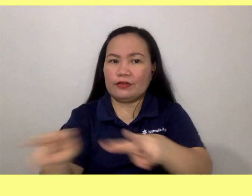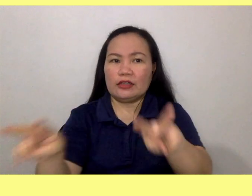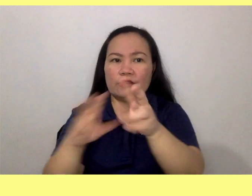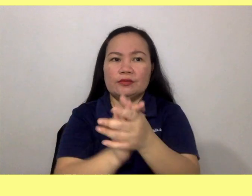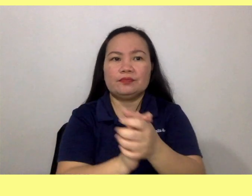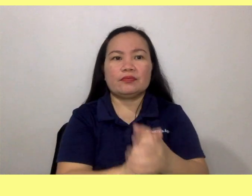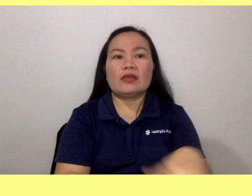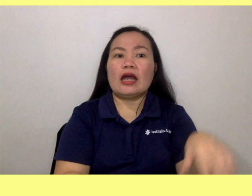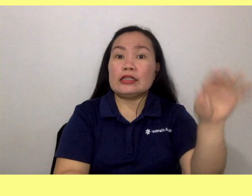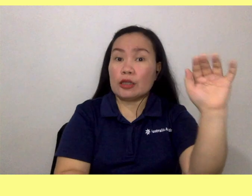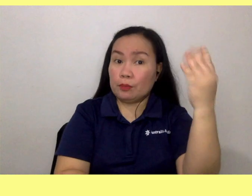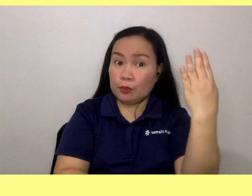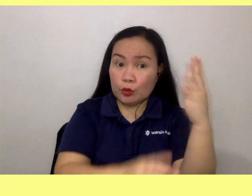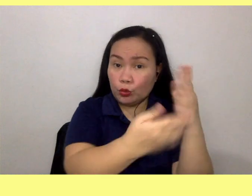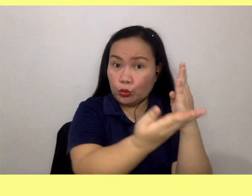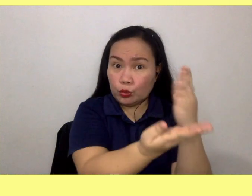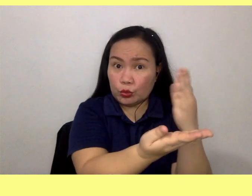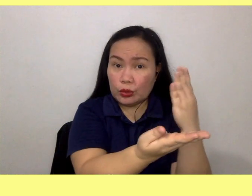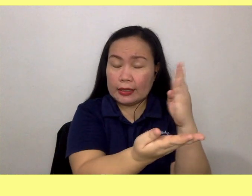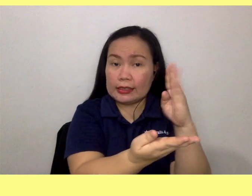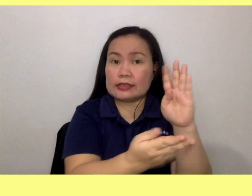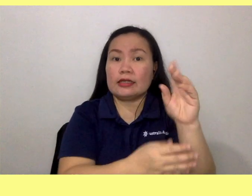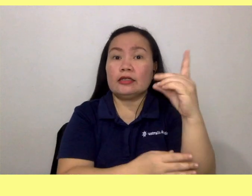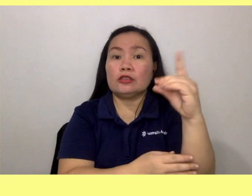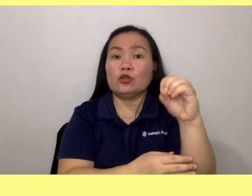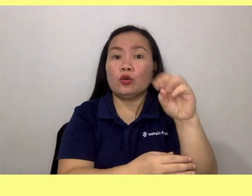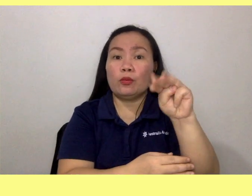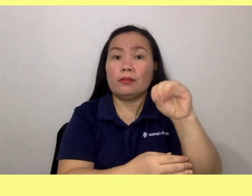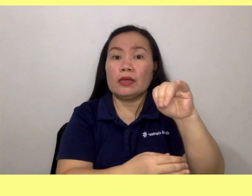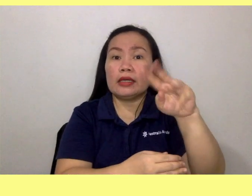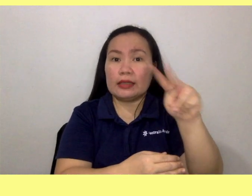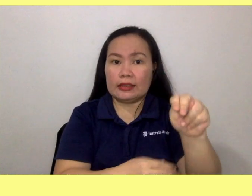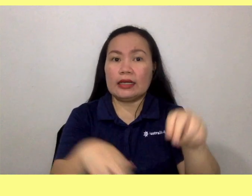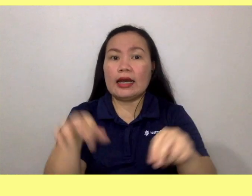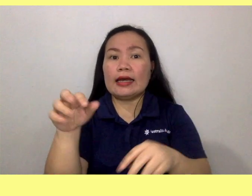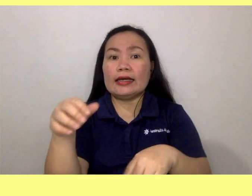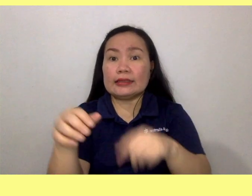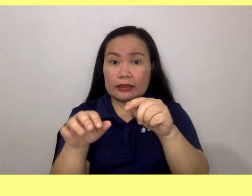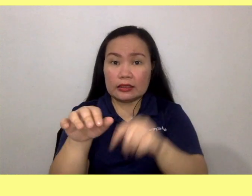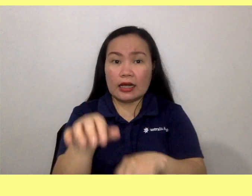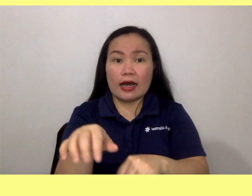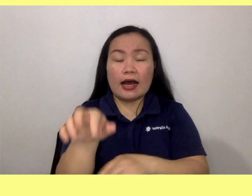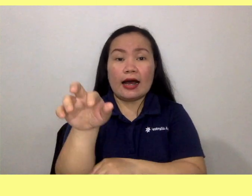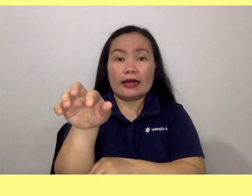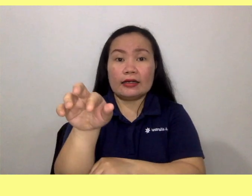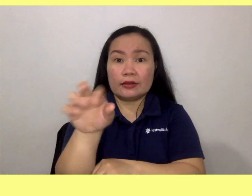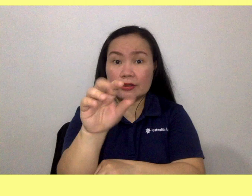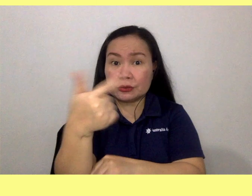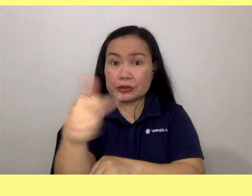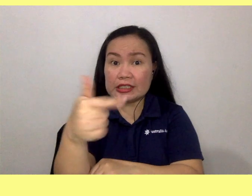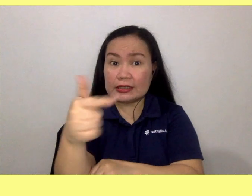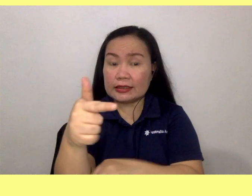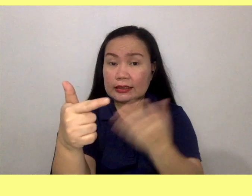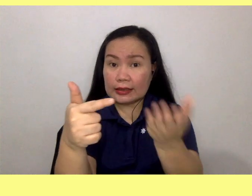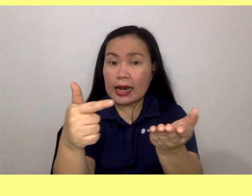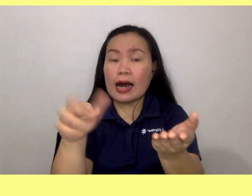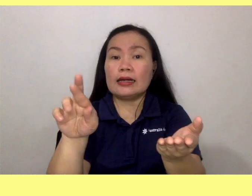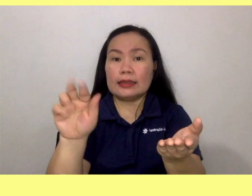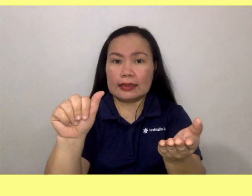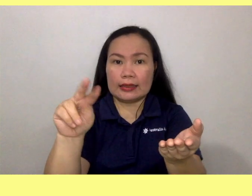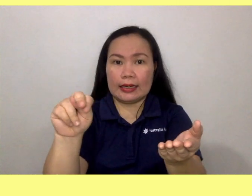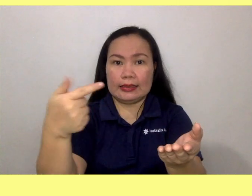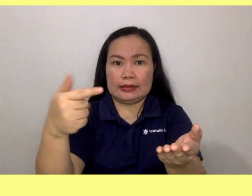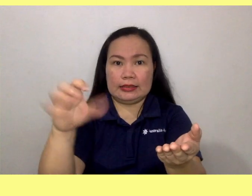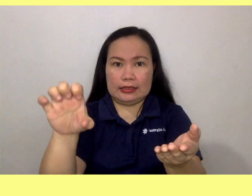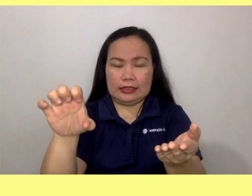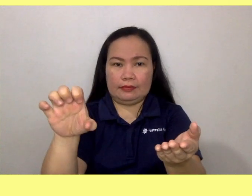blue numbers is our domain, and then the color green, based from our representation, that is our